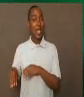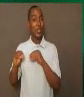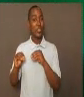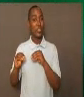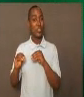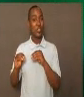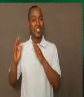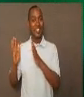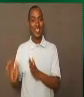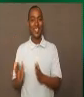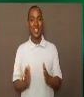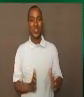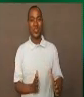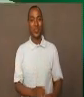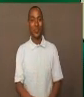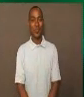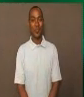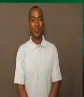Students, let's get ready.